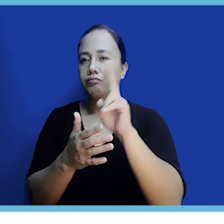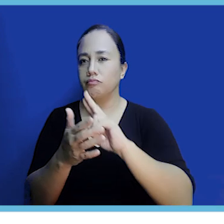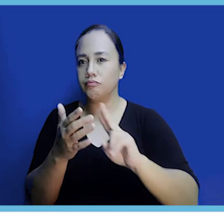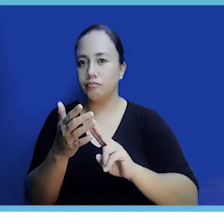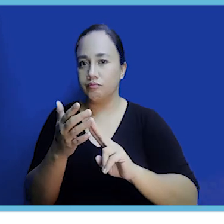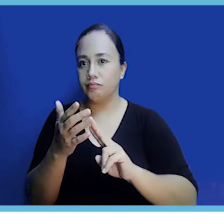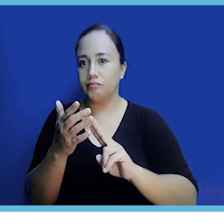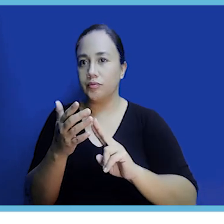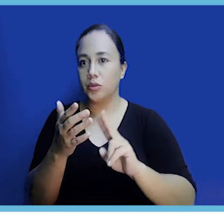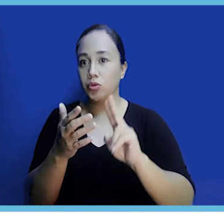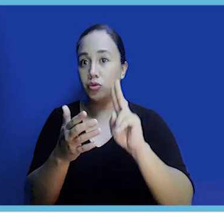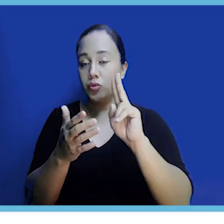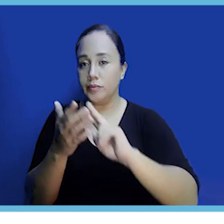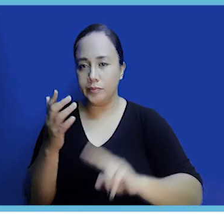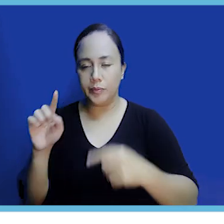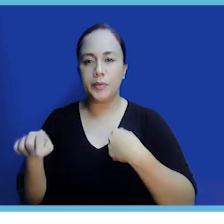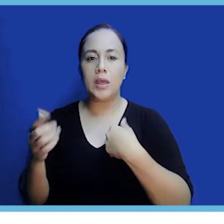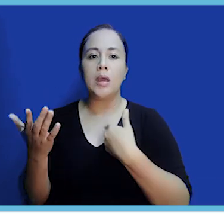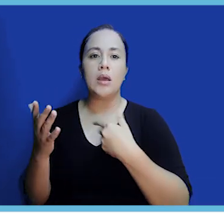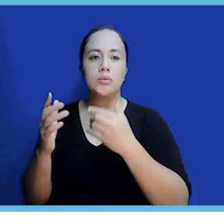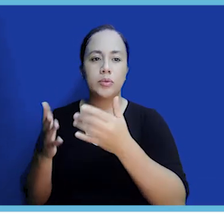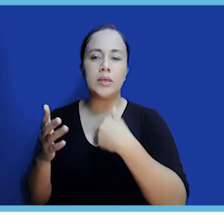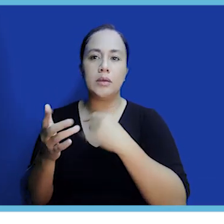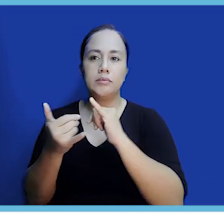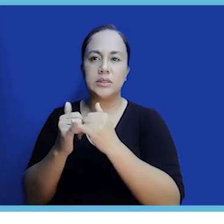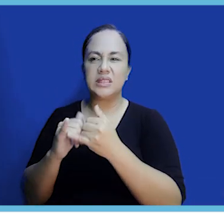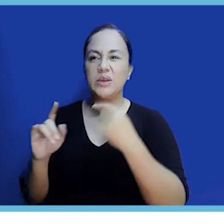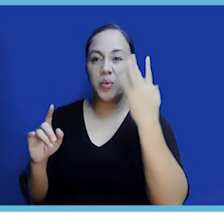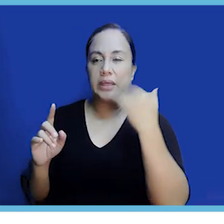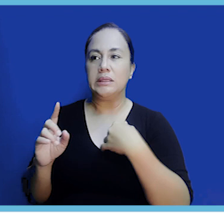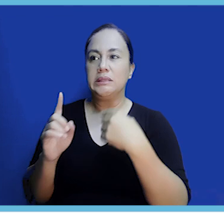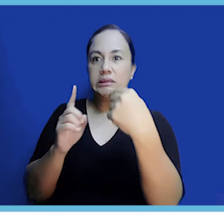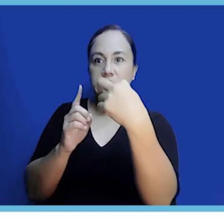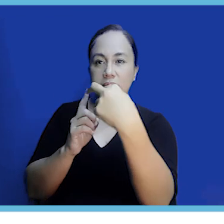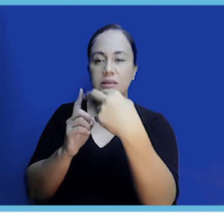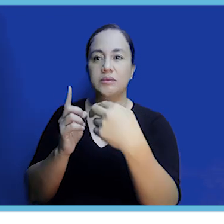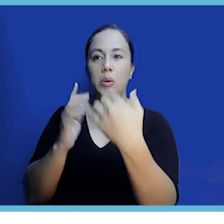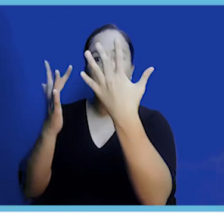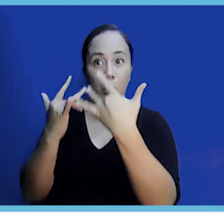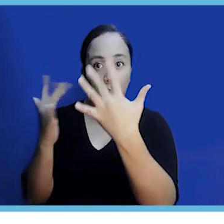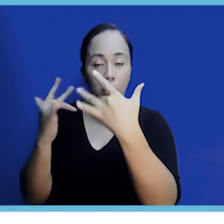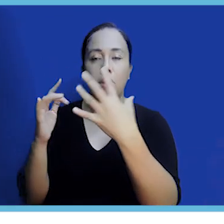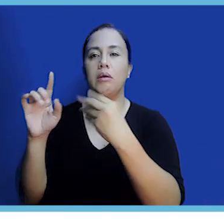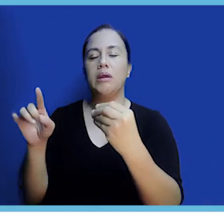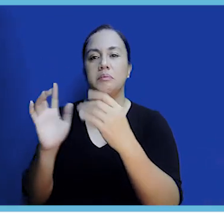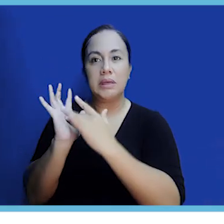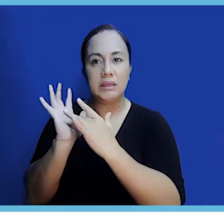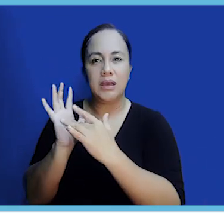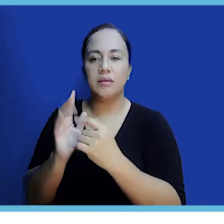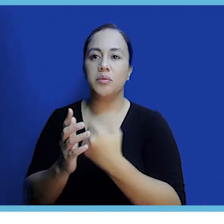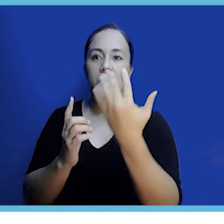UNCRPD provides a paradigm shift from persons with disabilities as objects of charity and medical treatment to persons